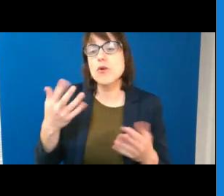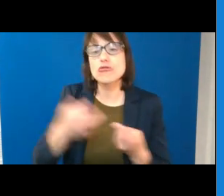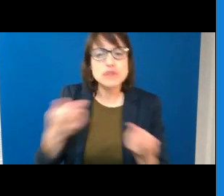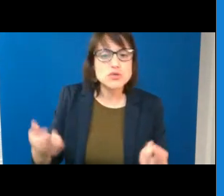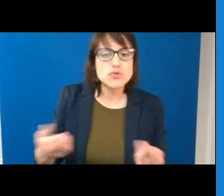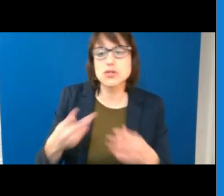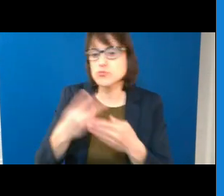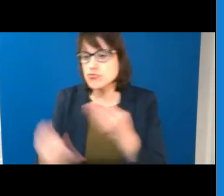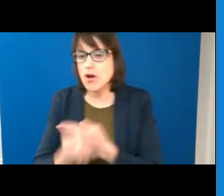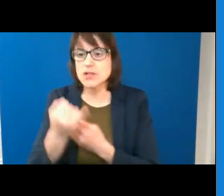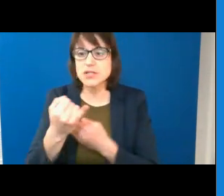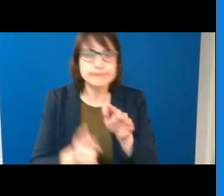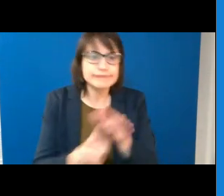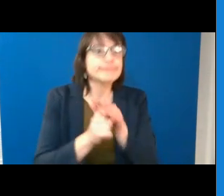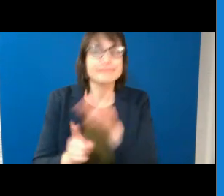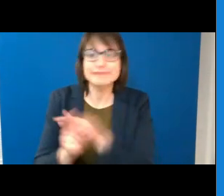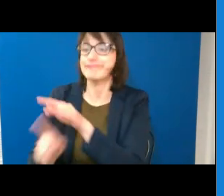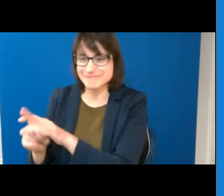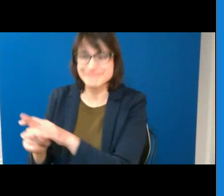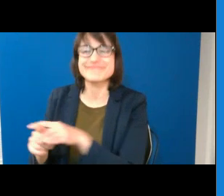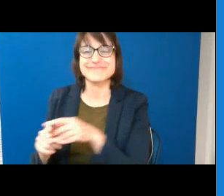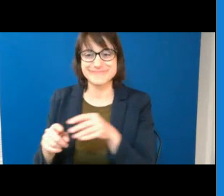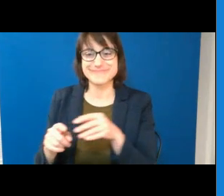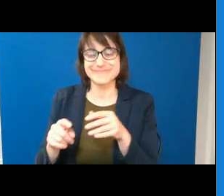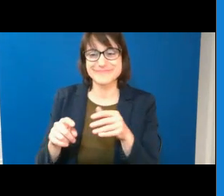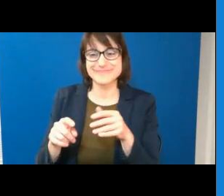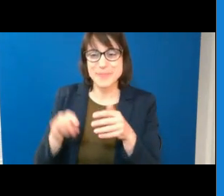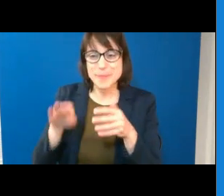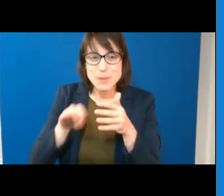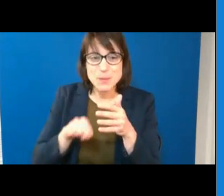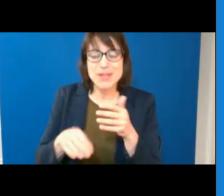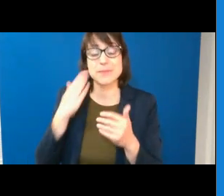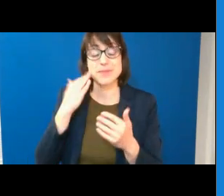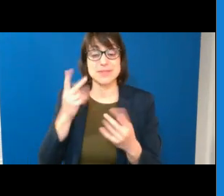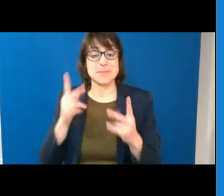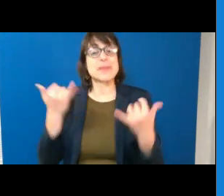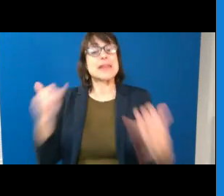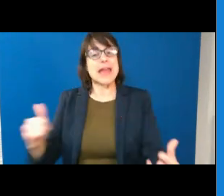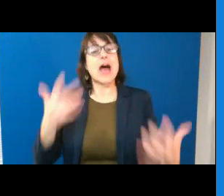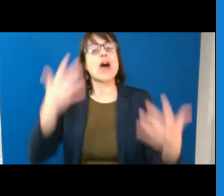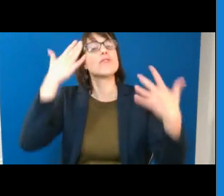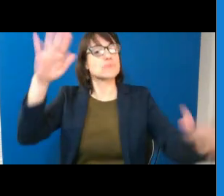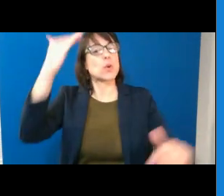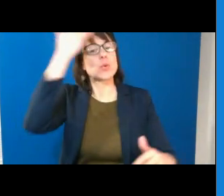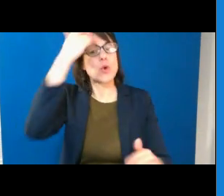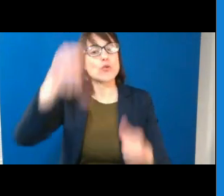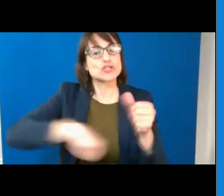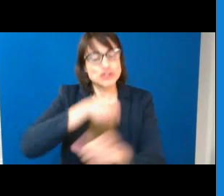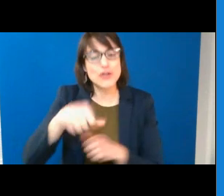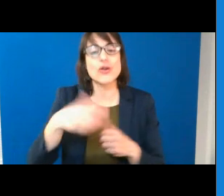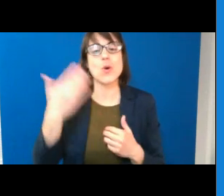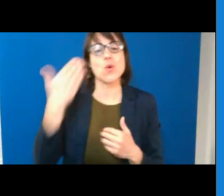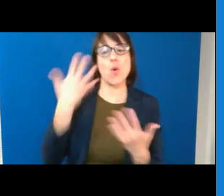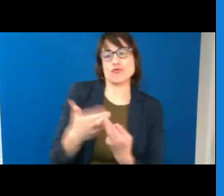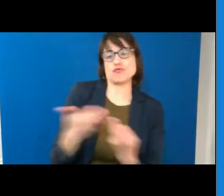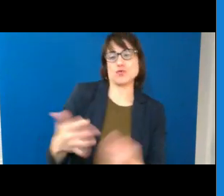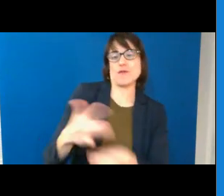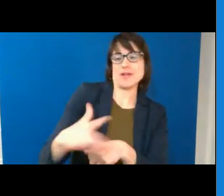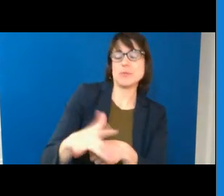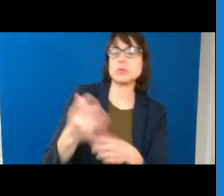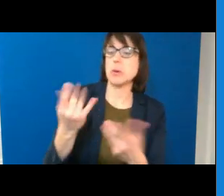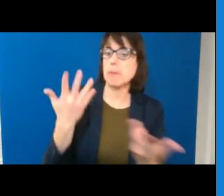the interim, because people now know of each other and know what resources are available to them. So that's already been fun, and